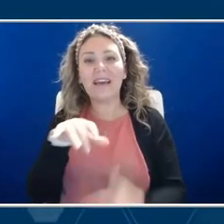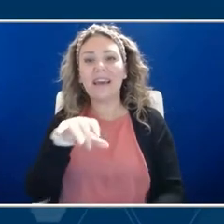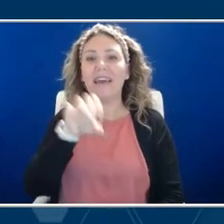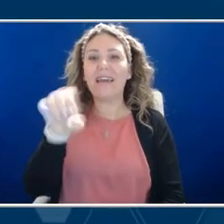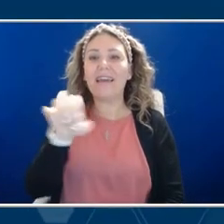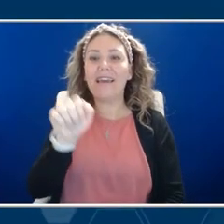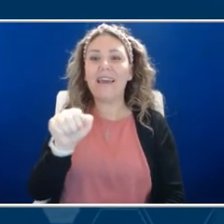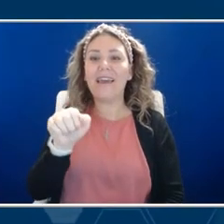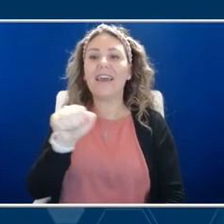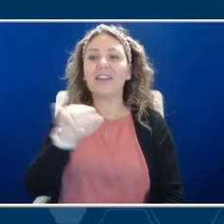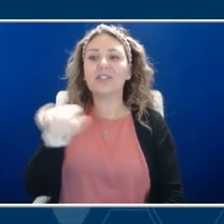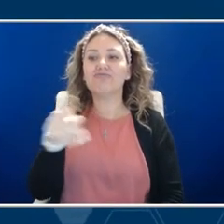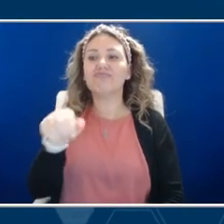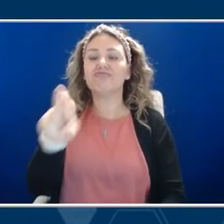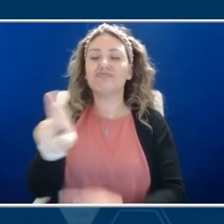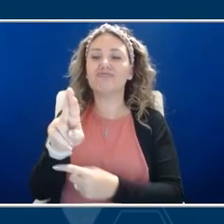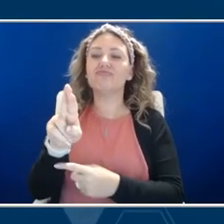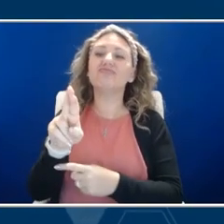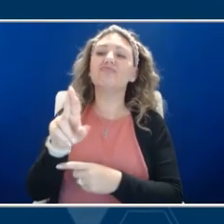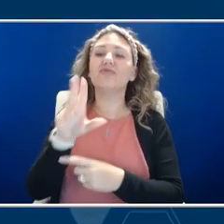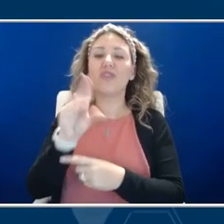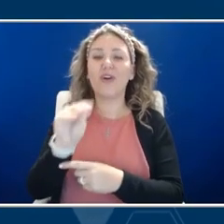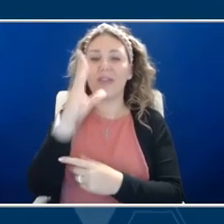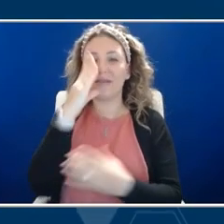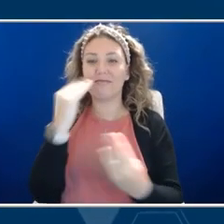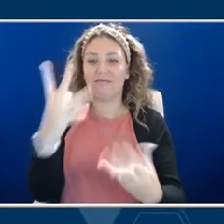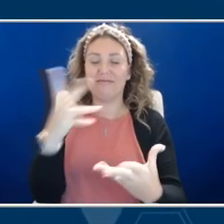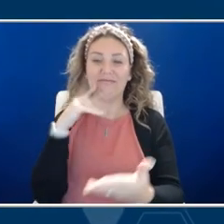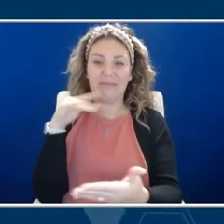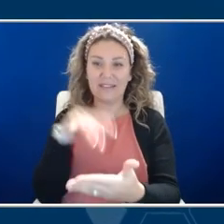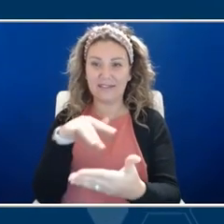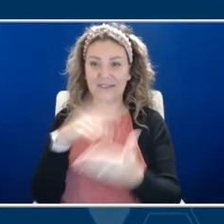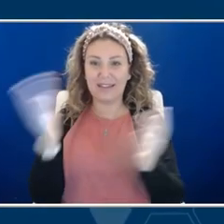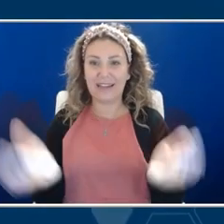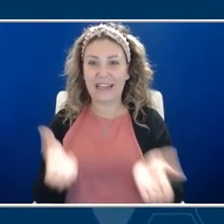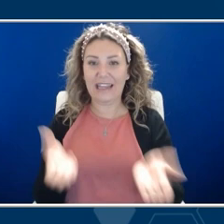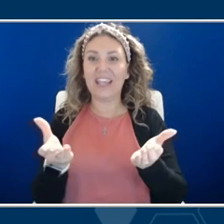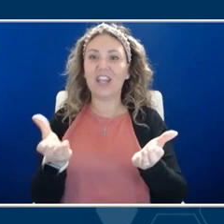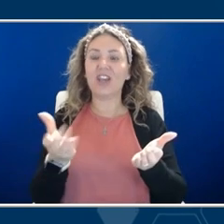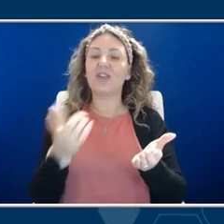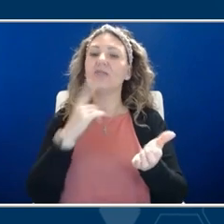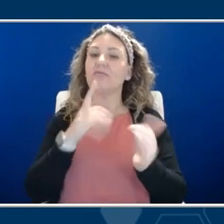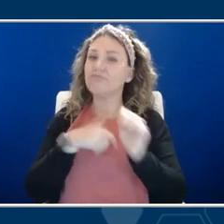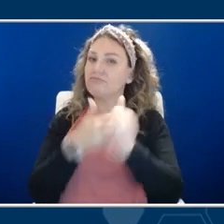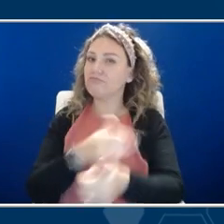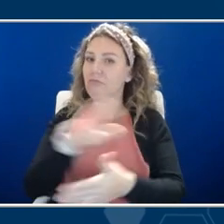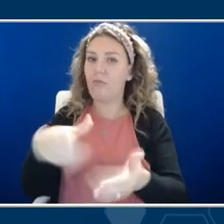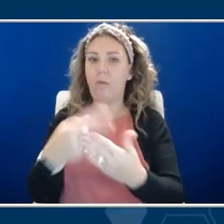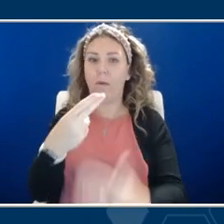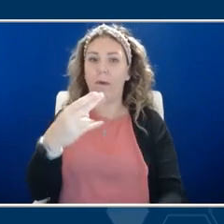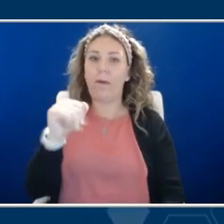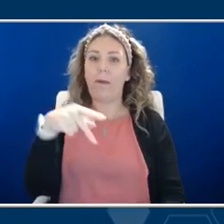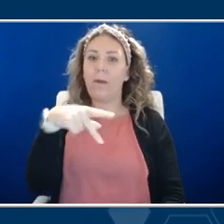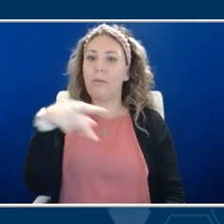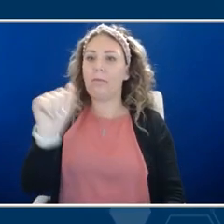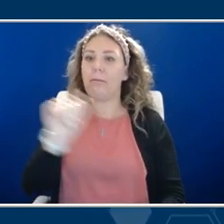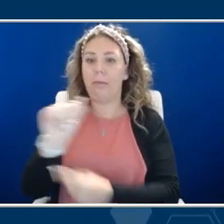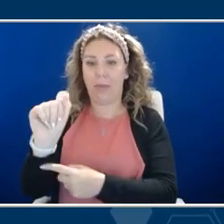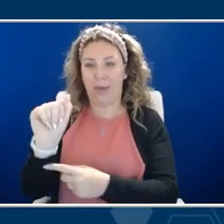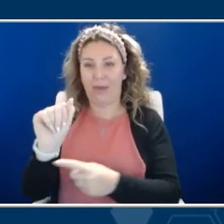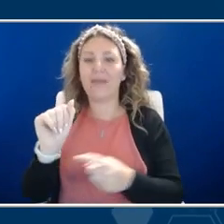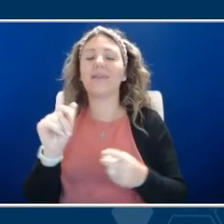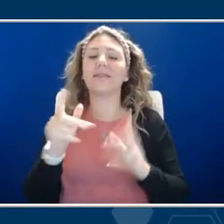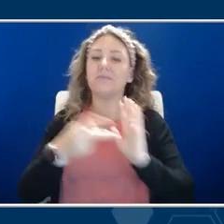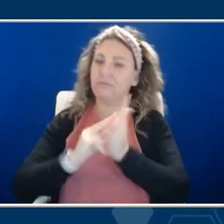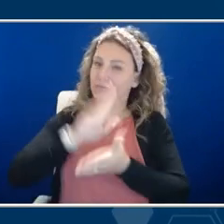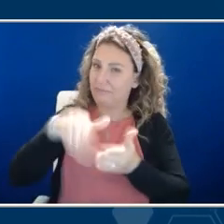want everyone to know that the study that we were doing here was compliant with all HIPAA things, et cetera. And that means all the